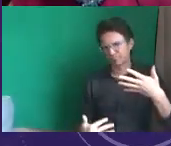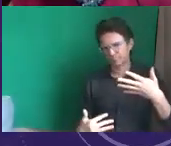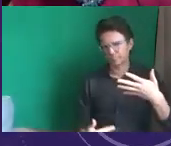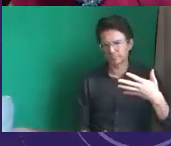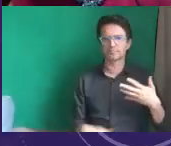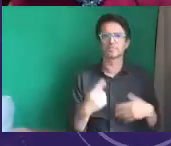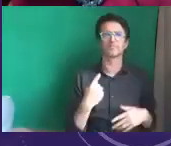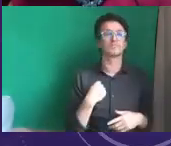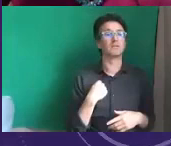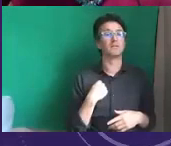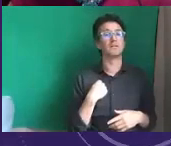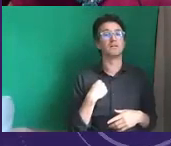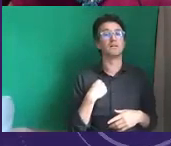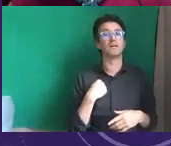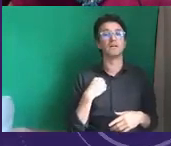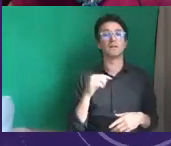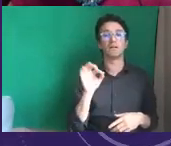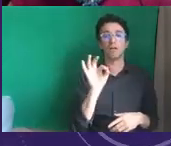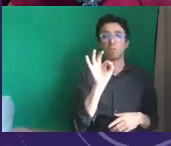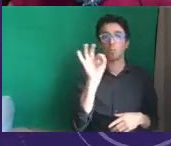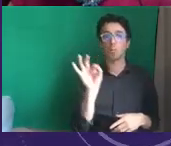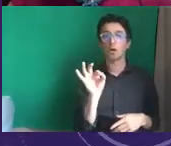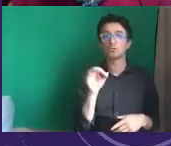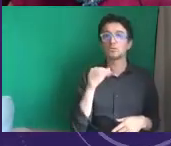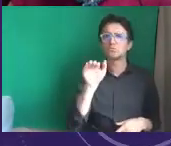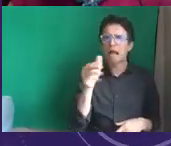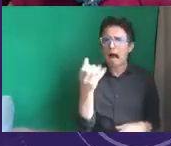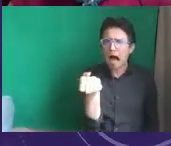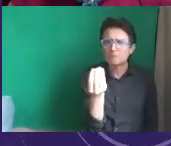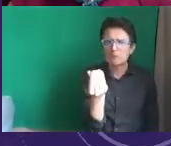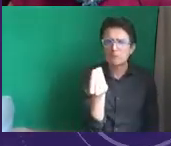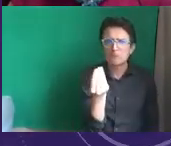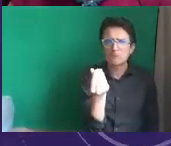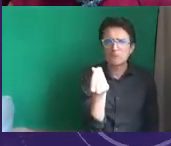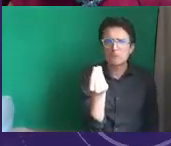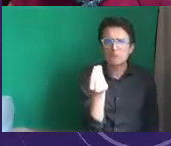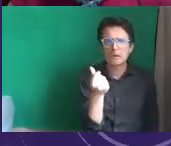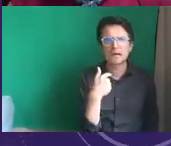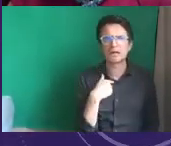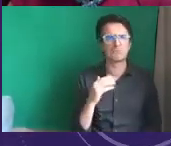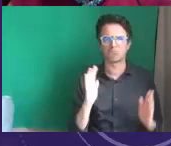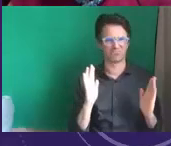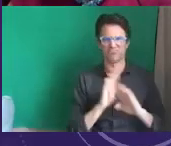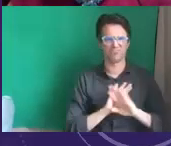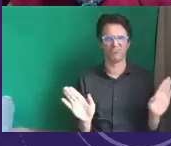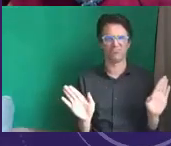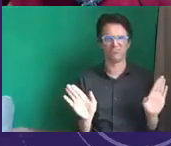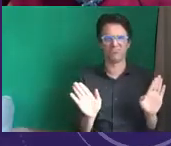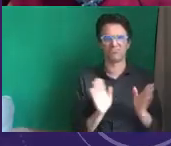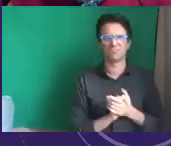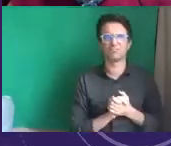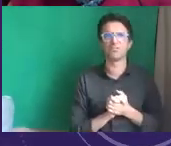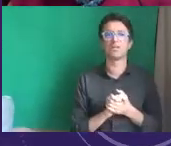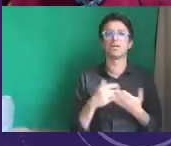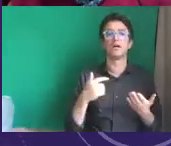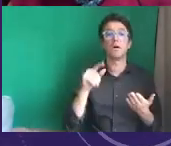platforms is that they are free. And also because most of these social media platforms were started in the United States, they also